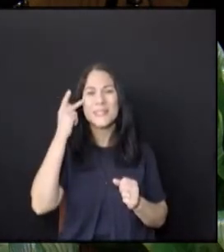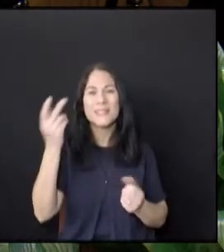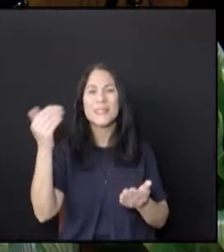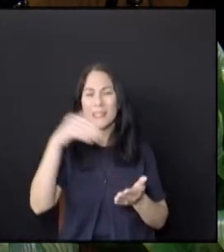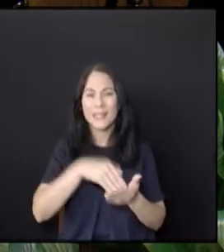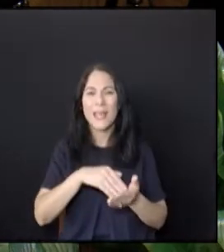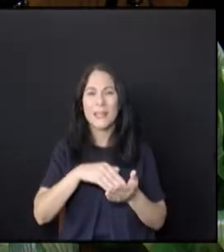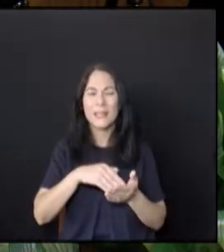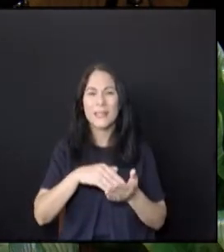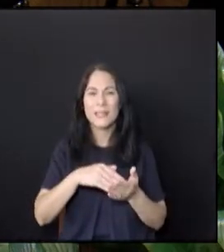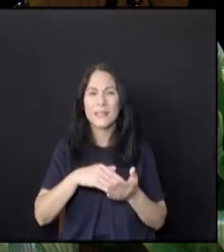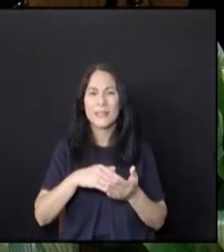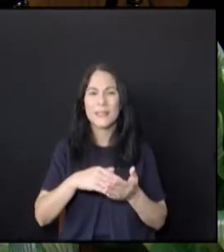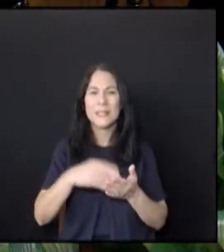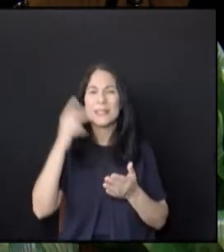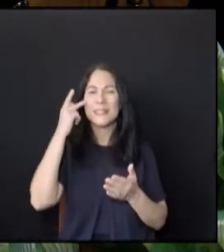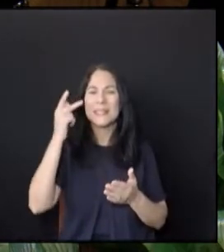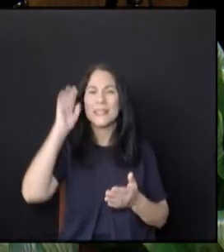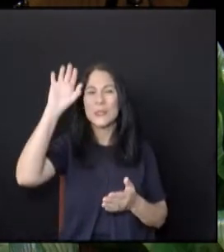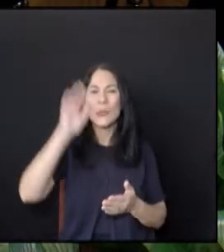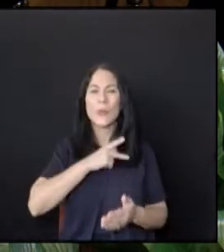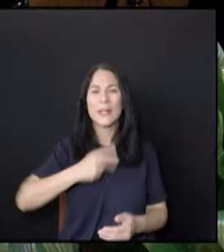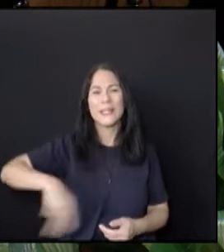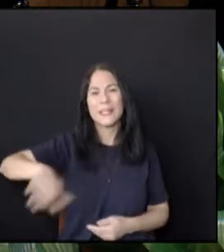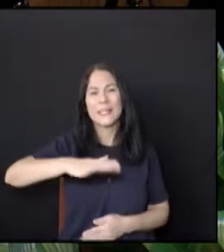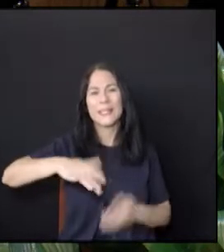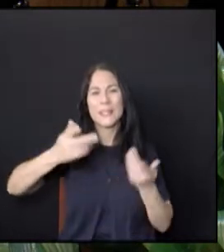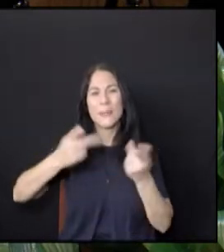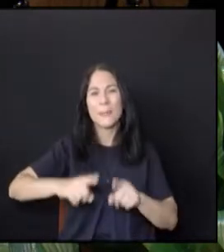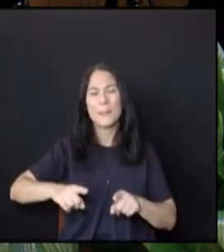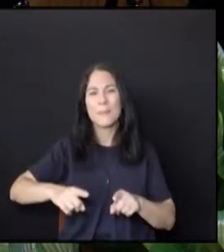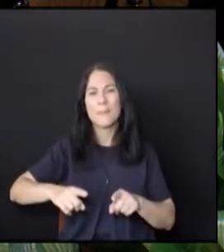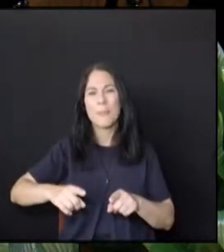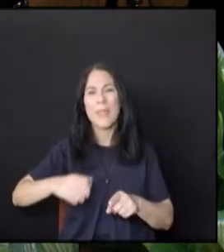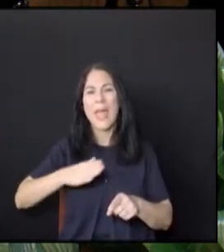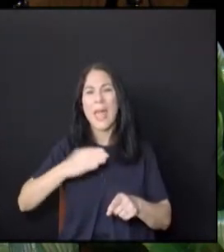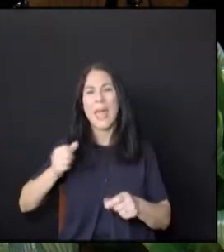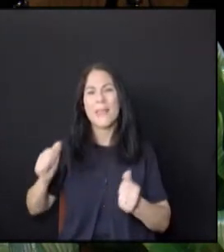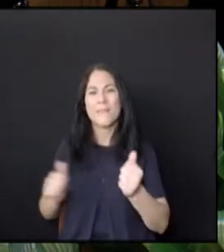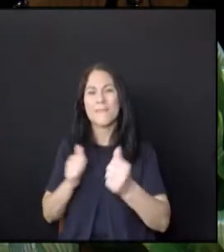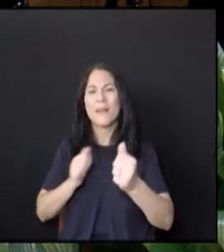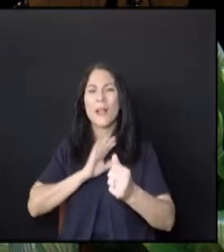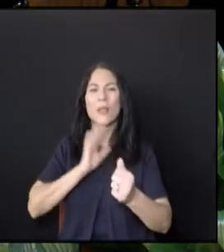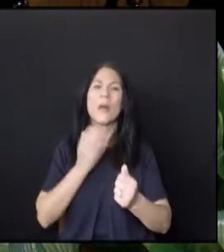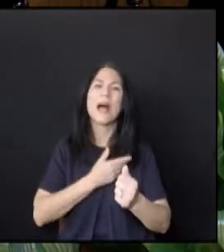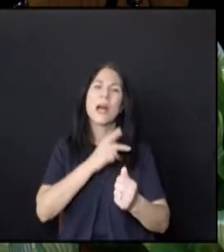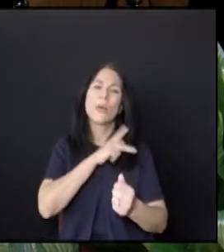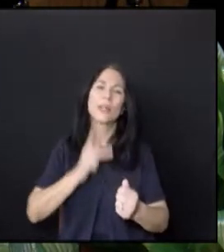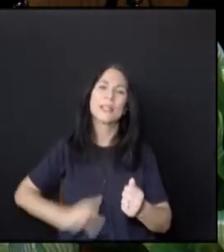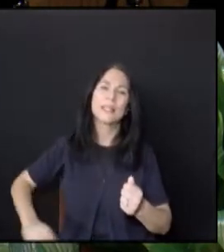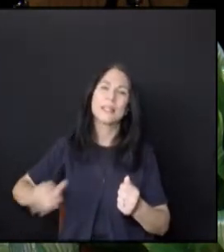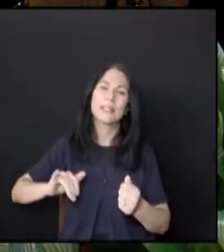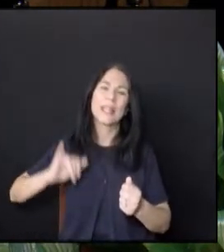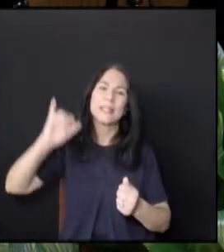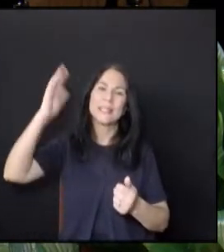to see your kingdom coming and to follow our King as he leads us into